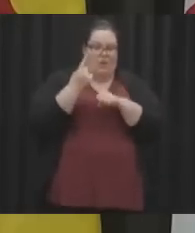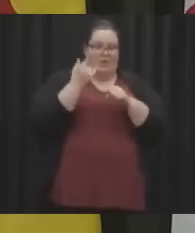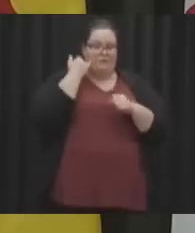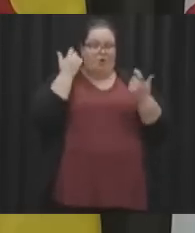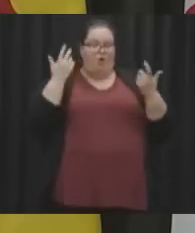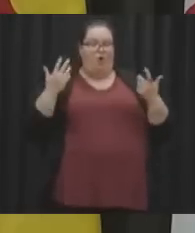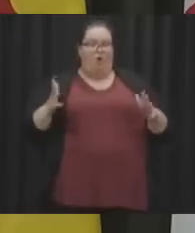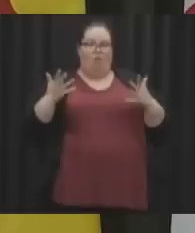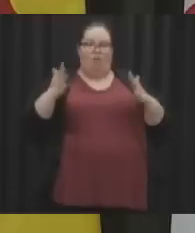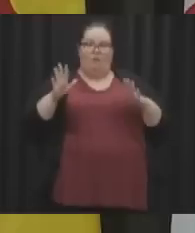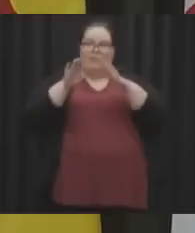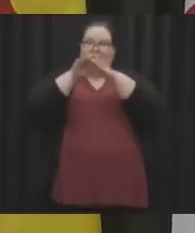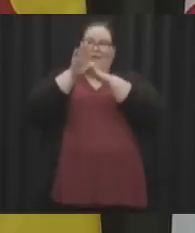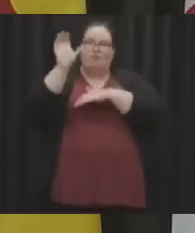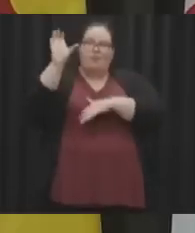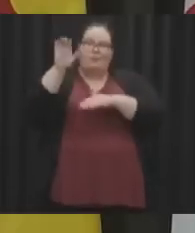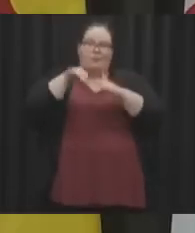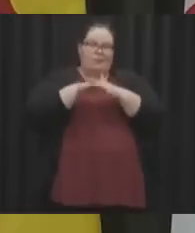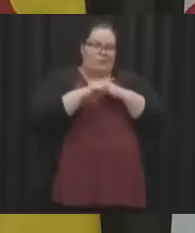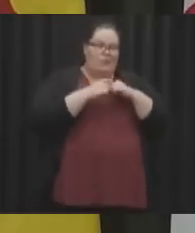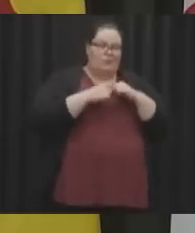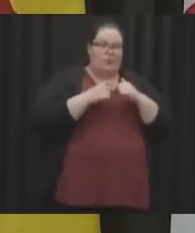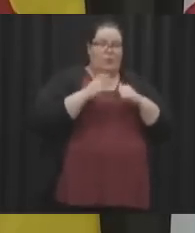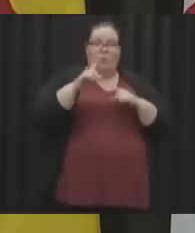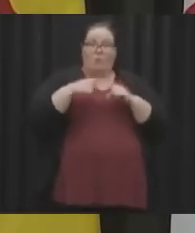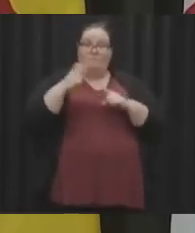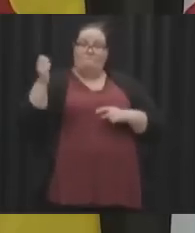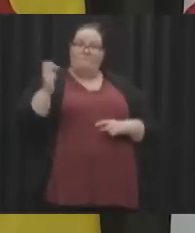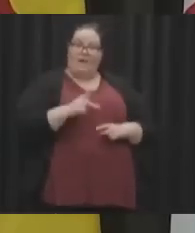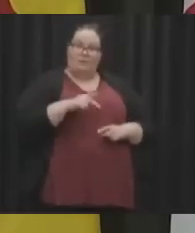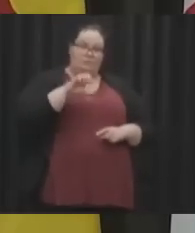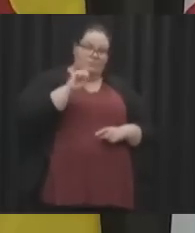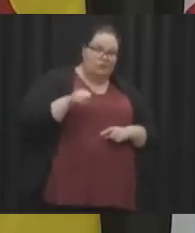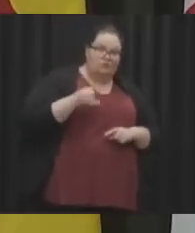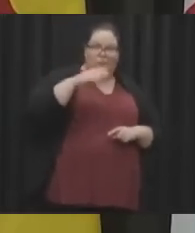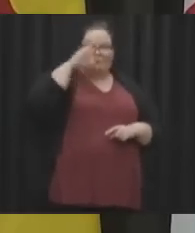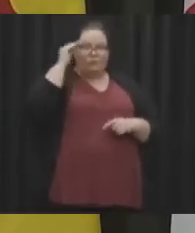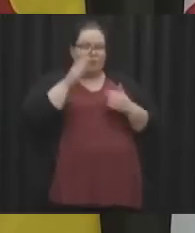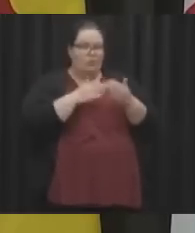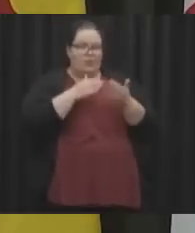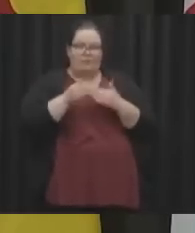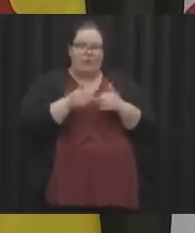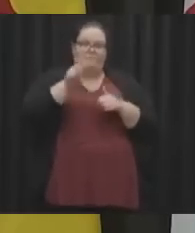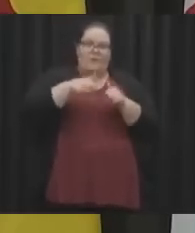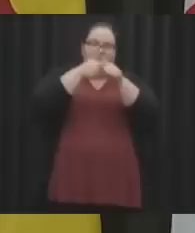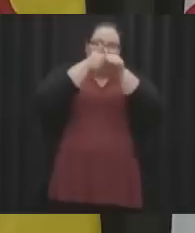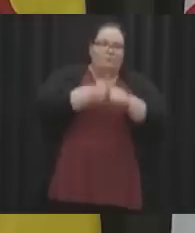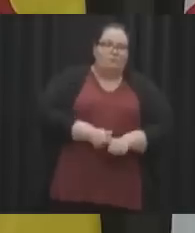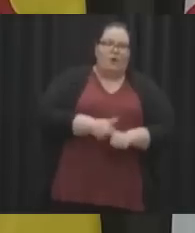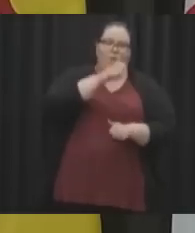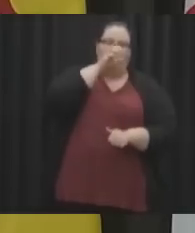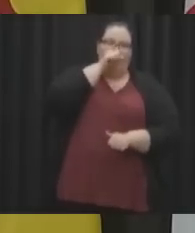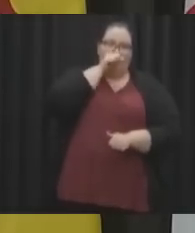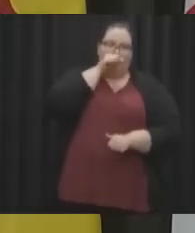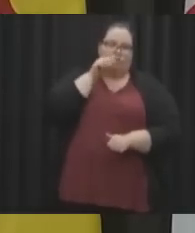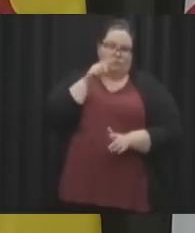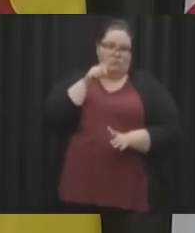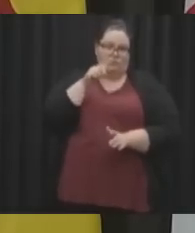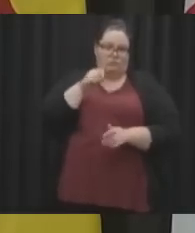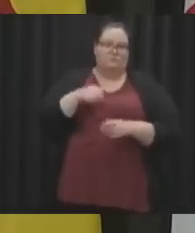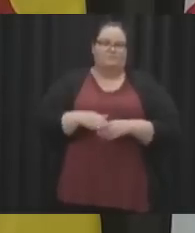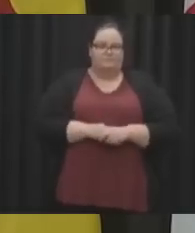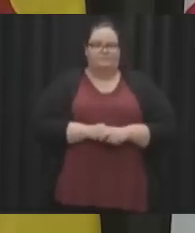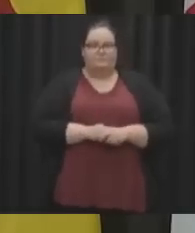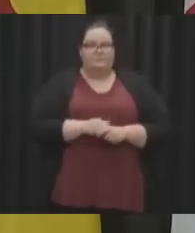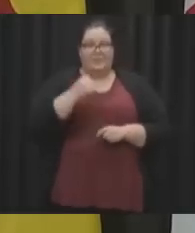We want people in the orange phase in Zone 1 and Zone 2 to limit their contacts to just 2 household bubbles and continue to